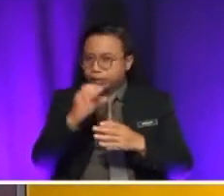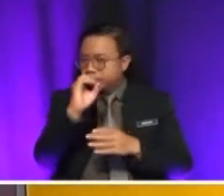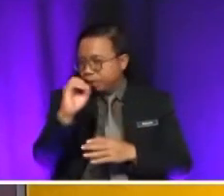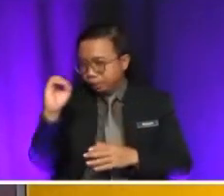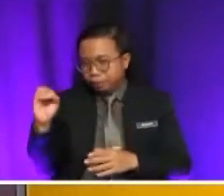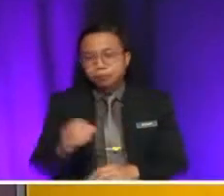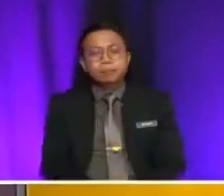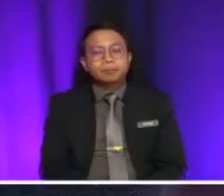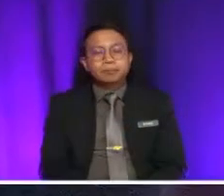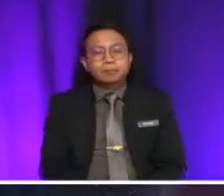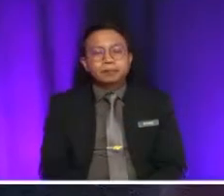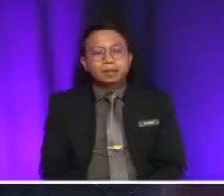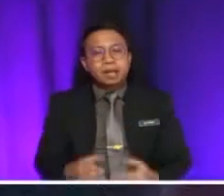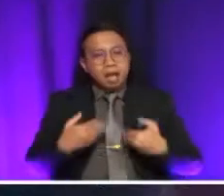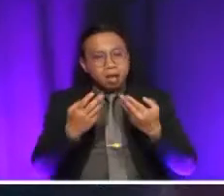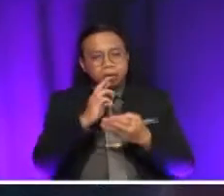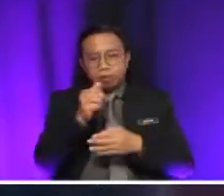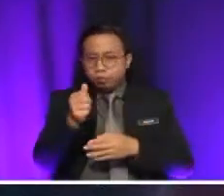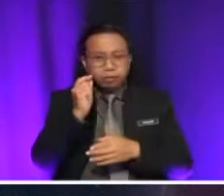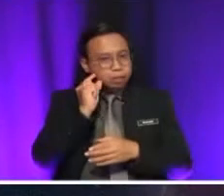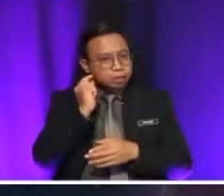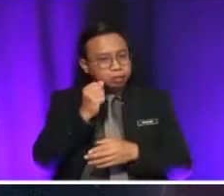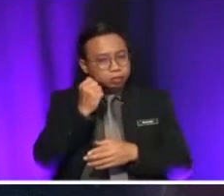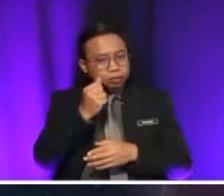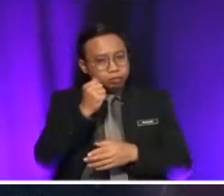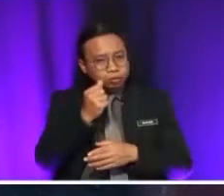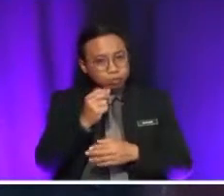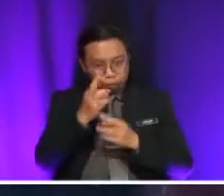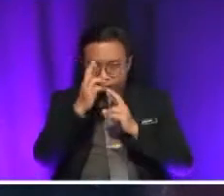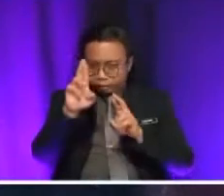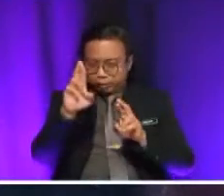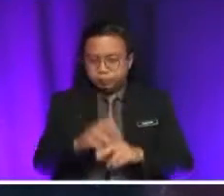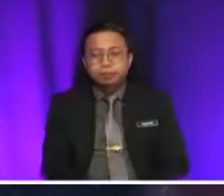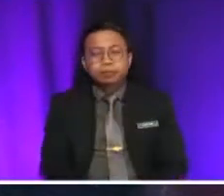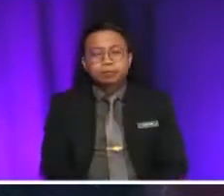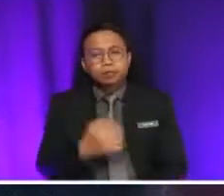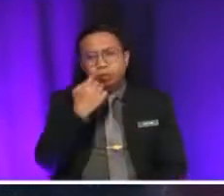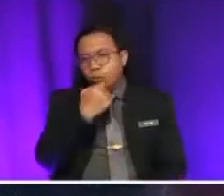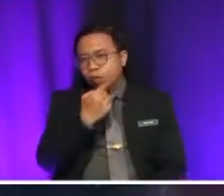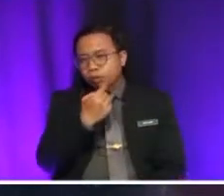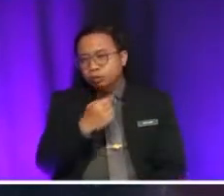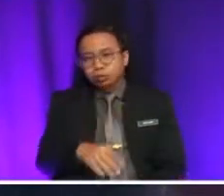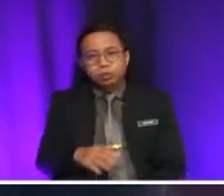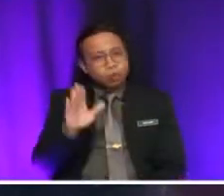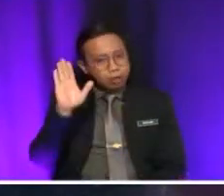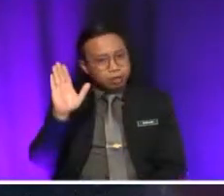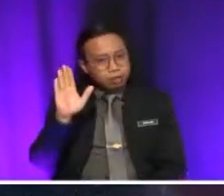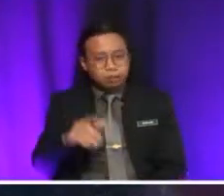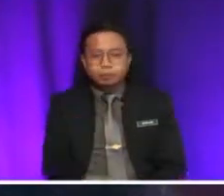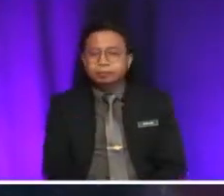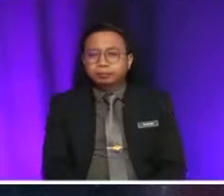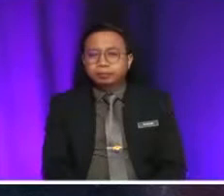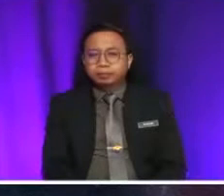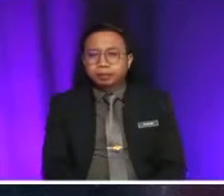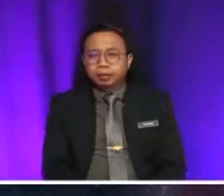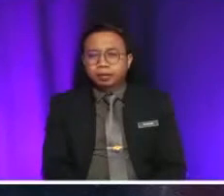Okay. All right. How are you girls doing? Are you girls ready? Who's first to go? Raise your hand up.